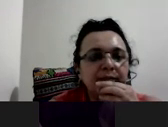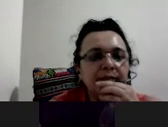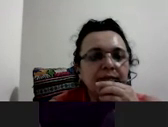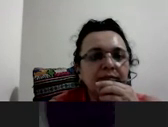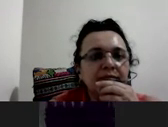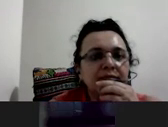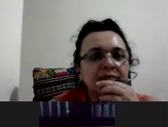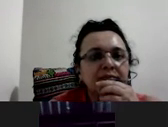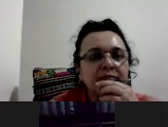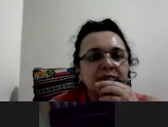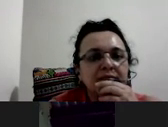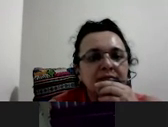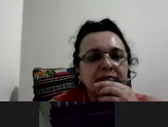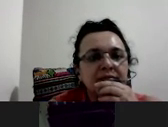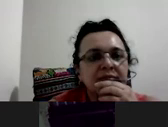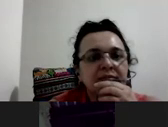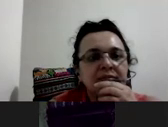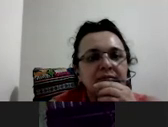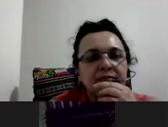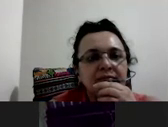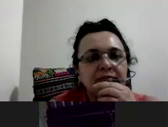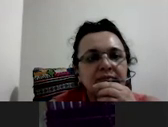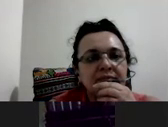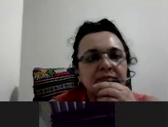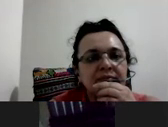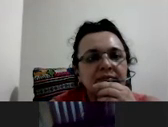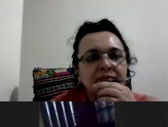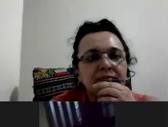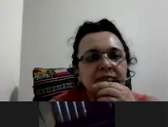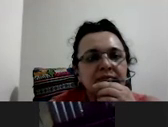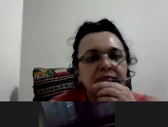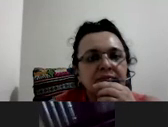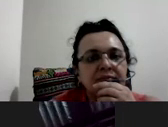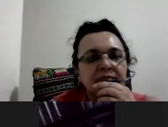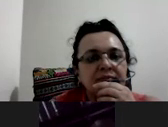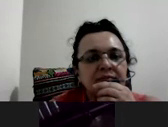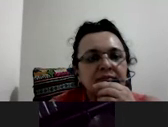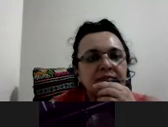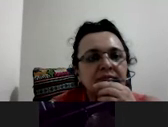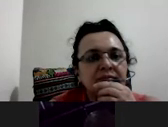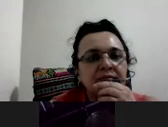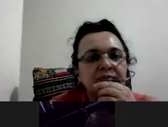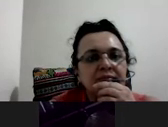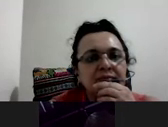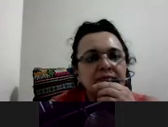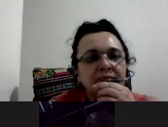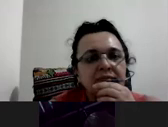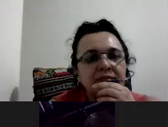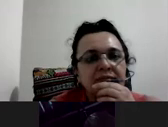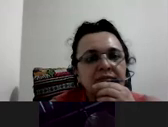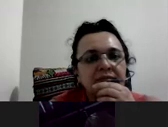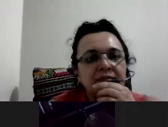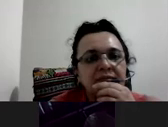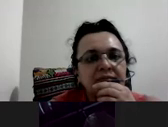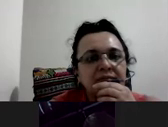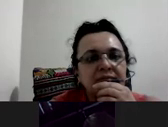Procedure of pesto. Add the basil leaf, peanut, and garlic to the blender and